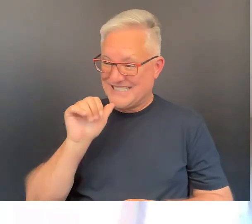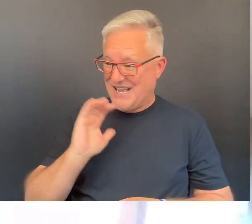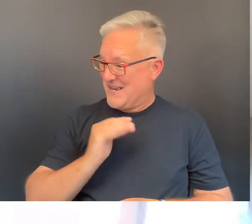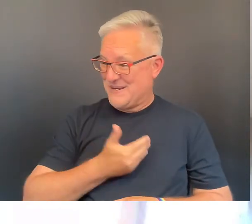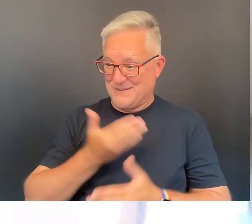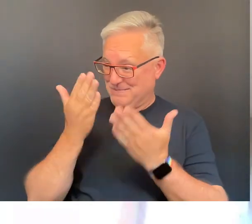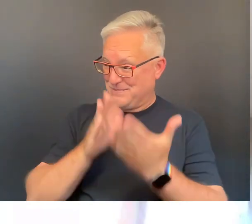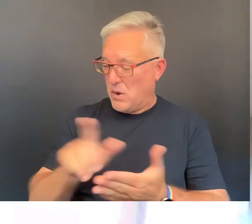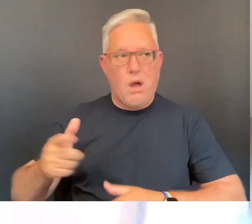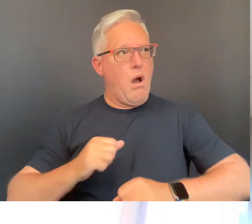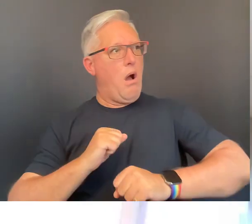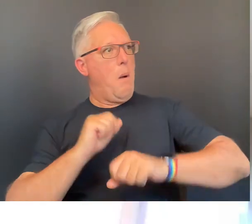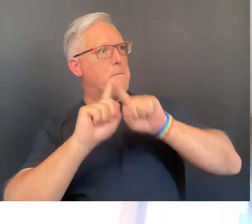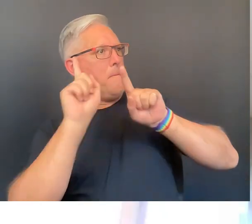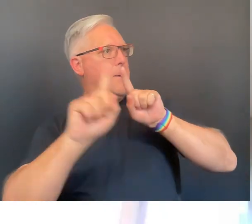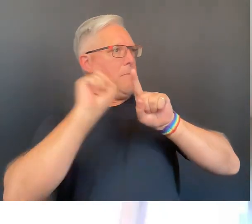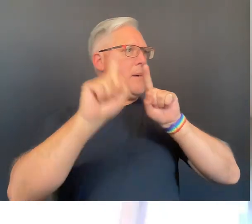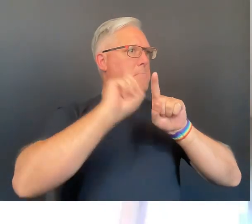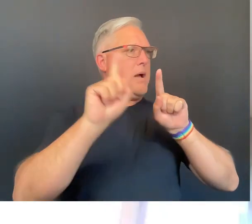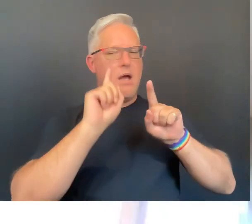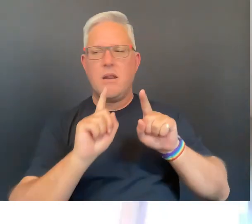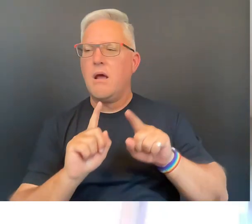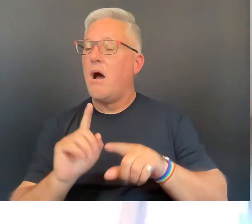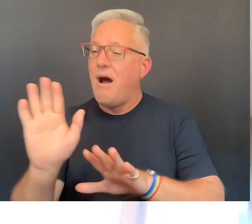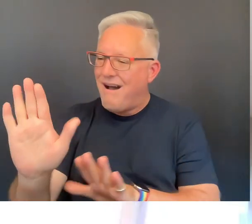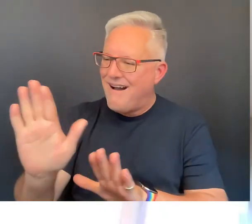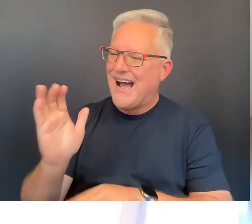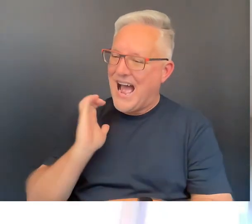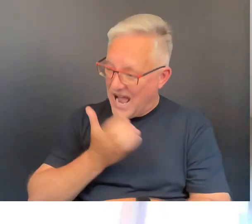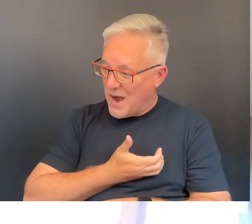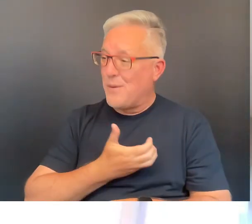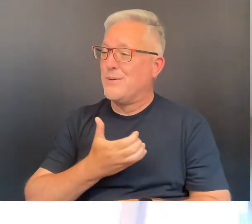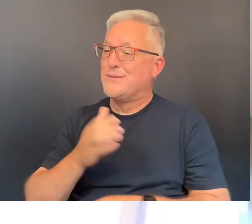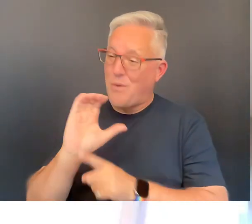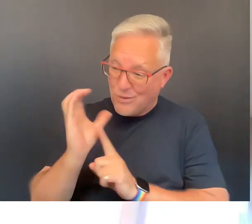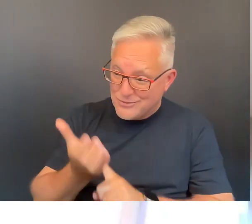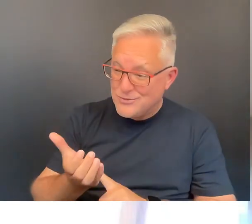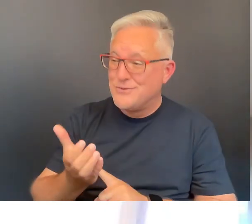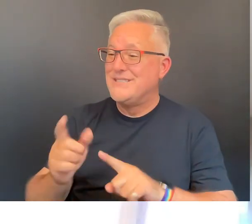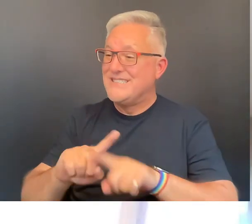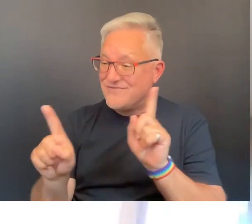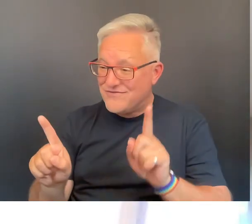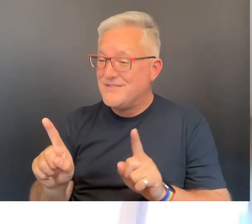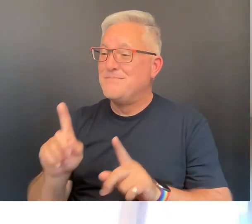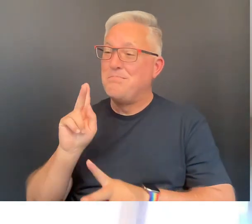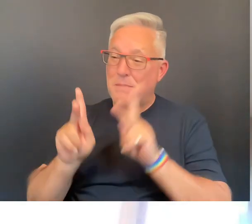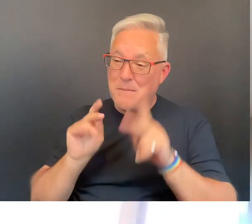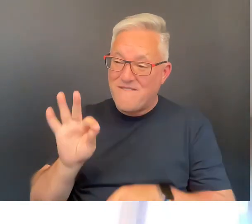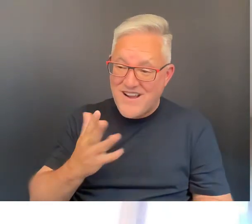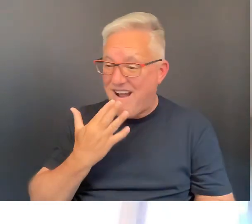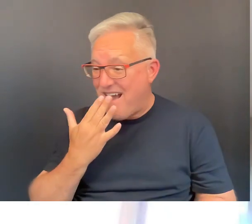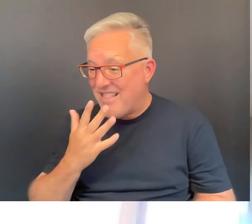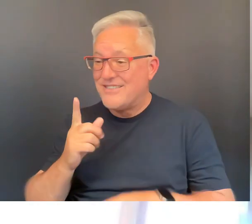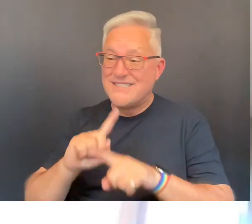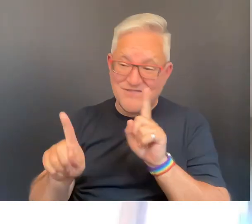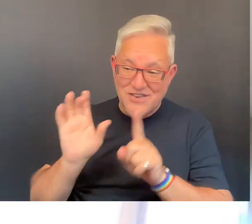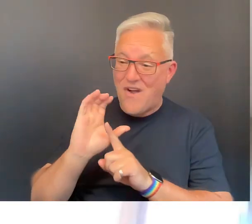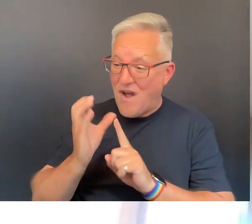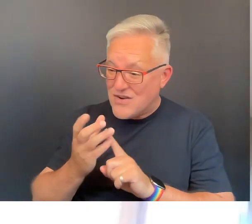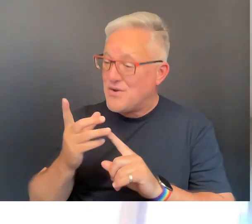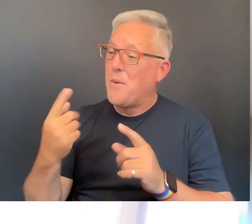it for people of culture, people of color. So those learning edges